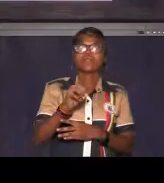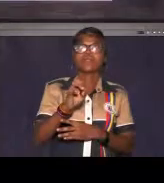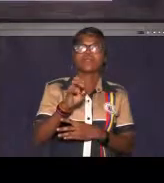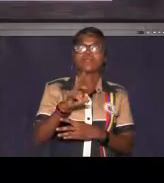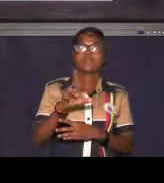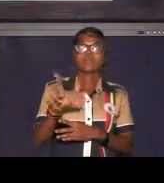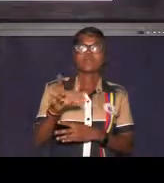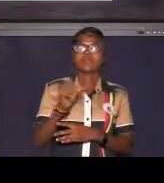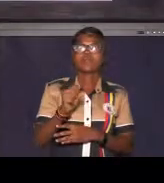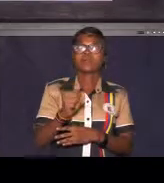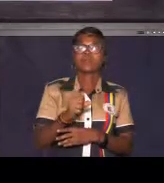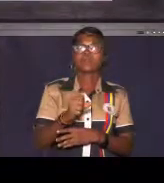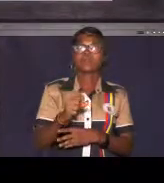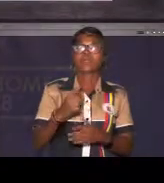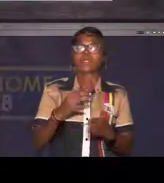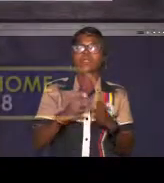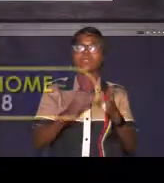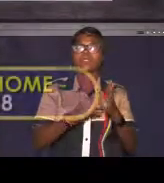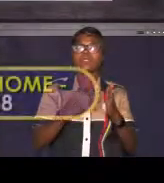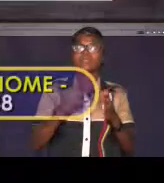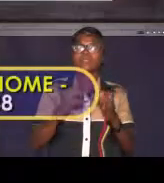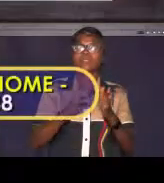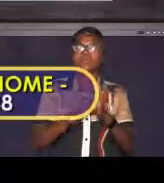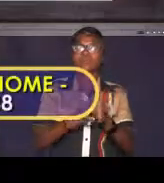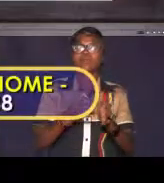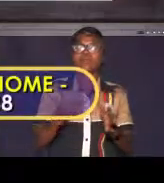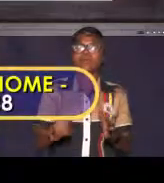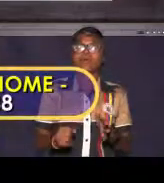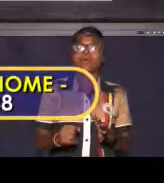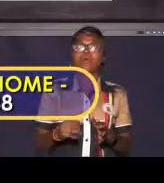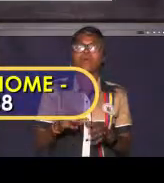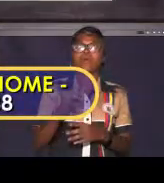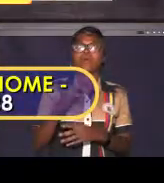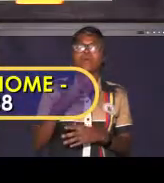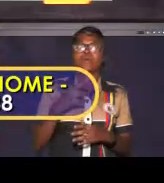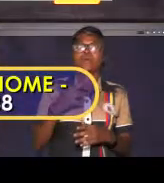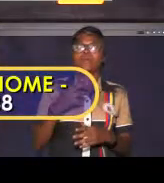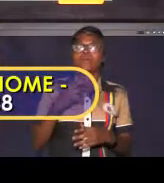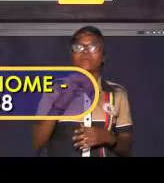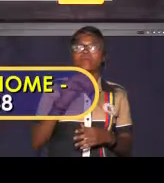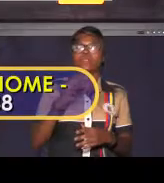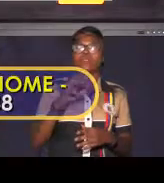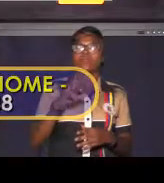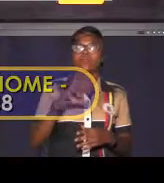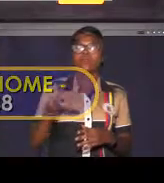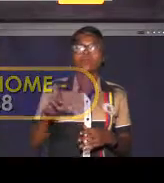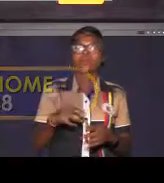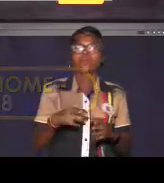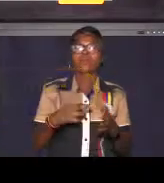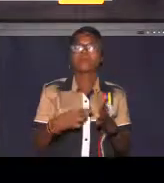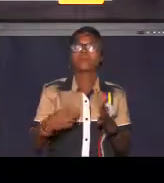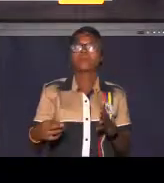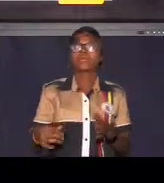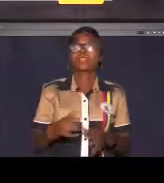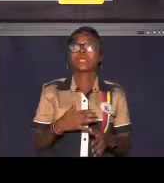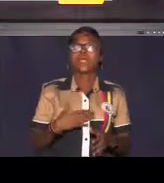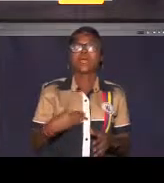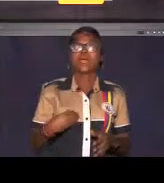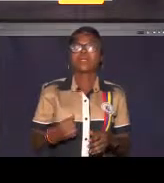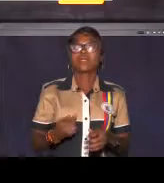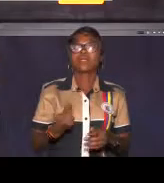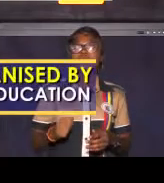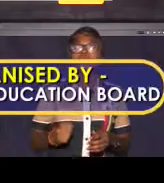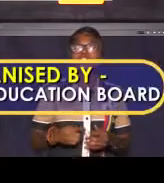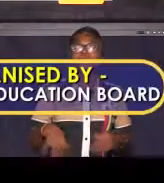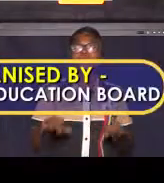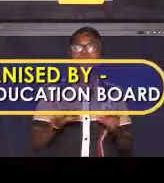minerals, list examples of mineral resources, and you should be able to state the importance